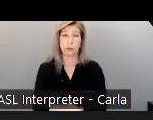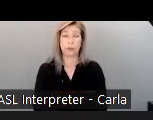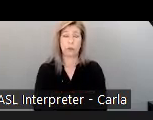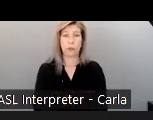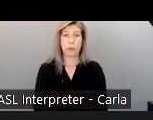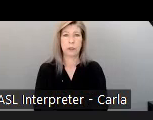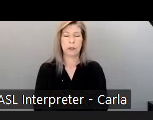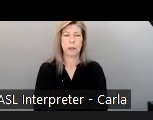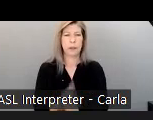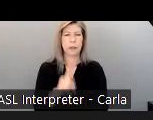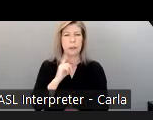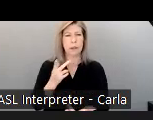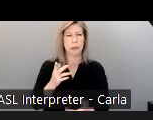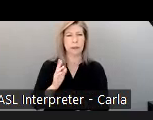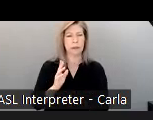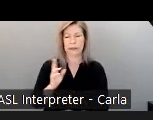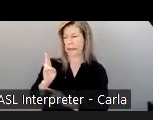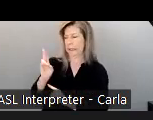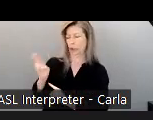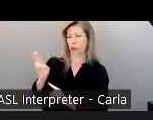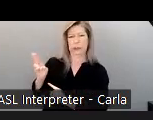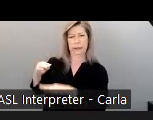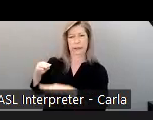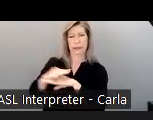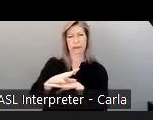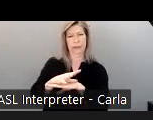what is our history with care?